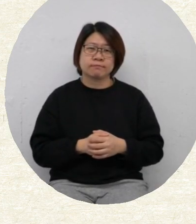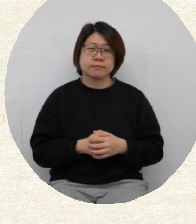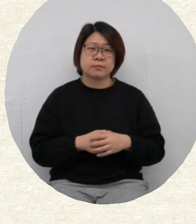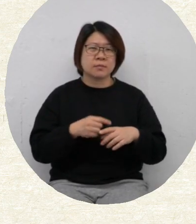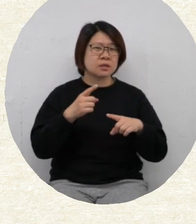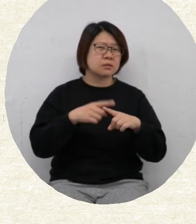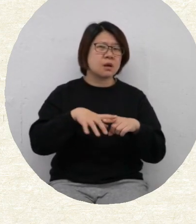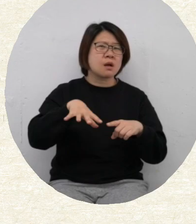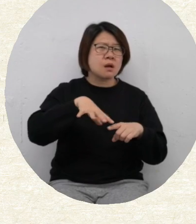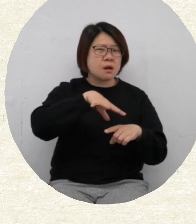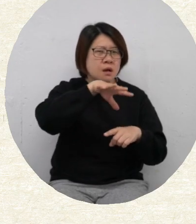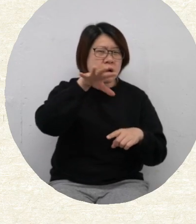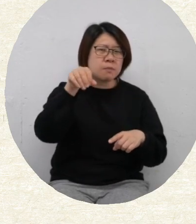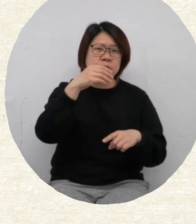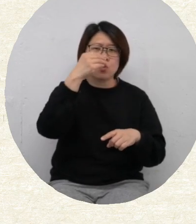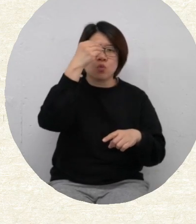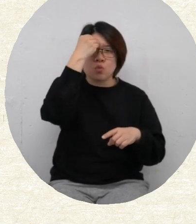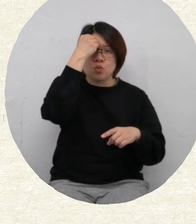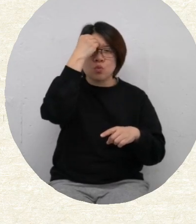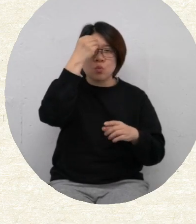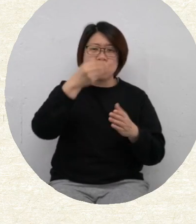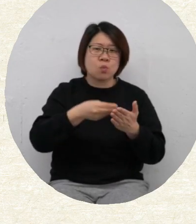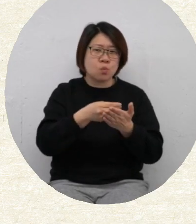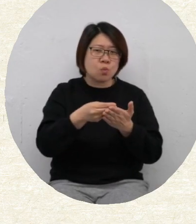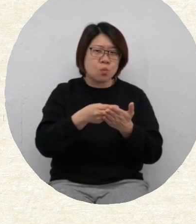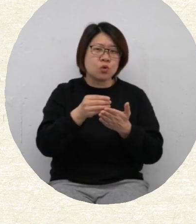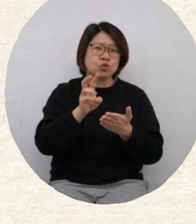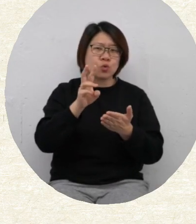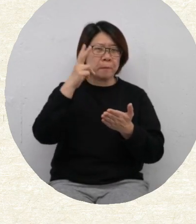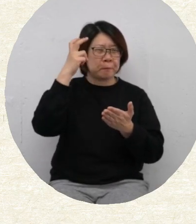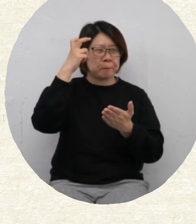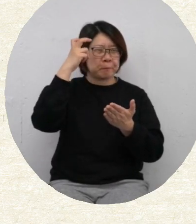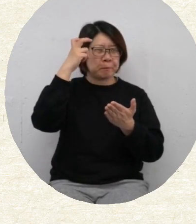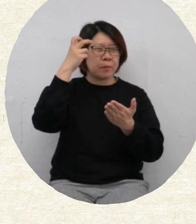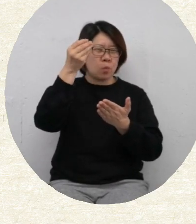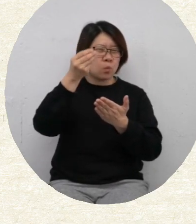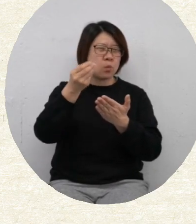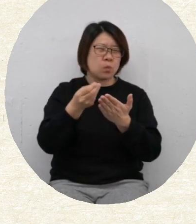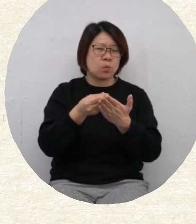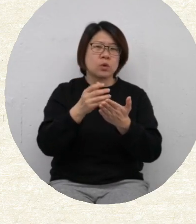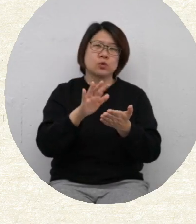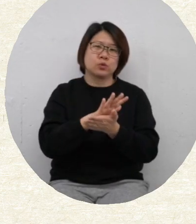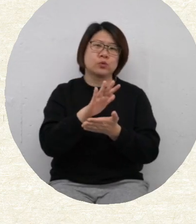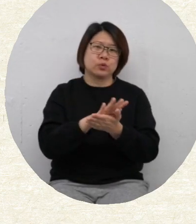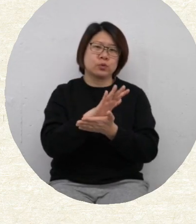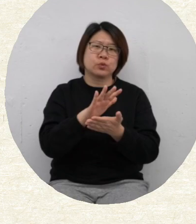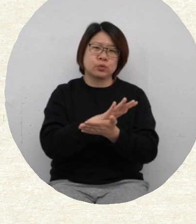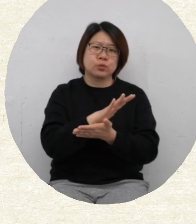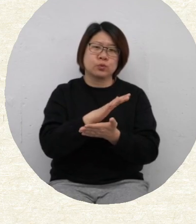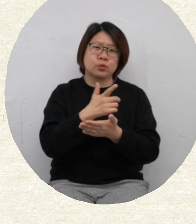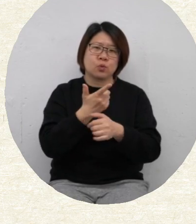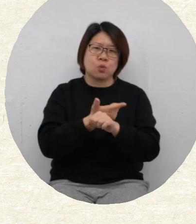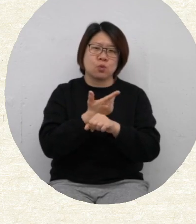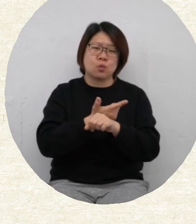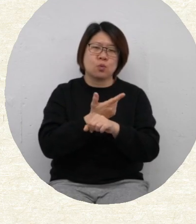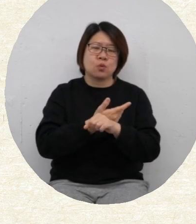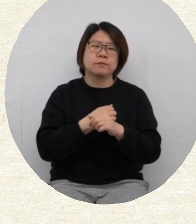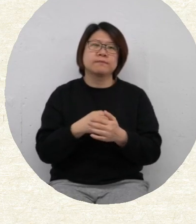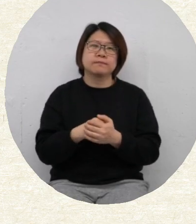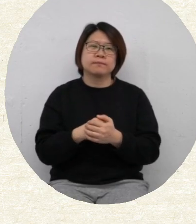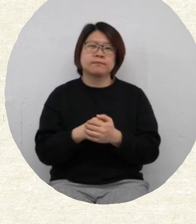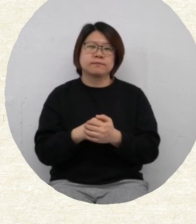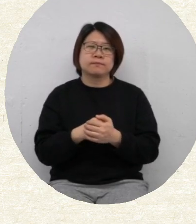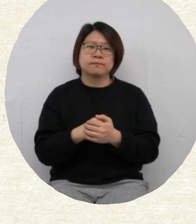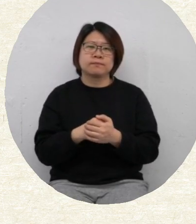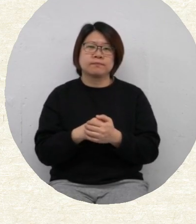some of your techniques with people like those. And that would be wonderful. Because they've been painting with those